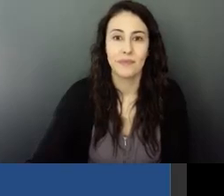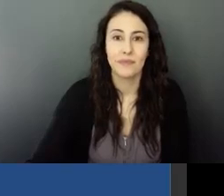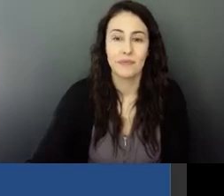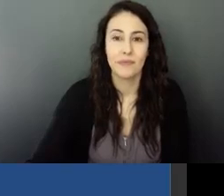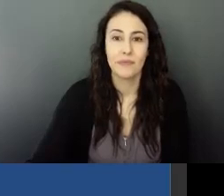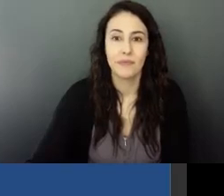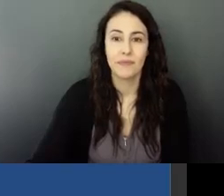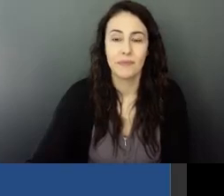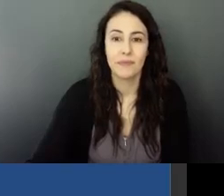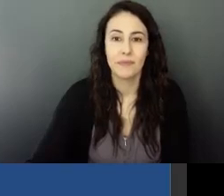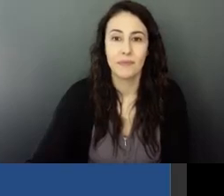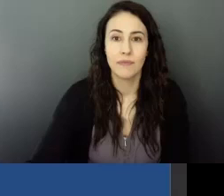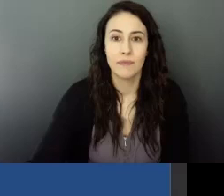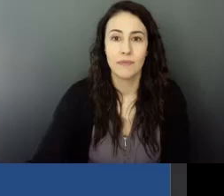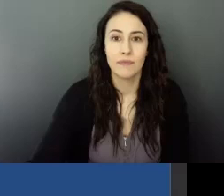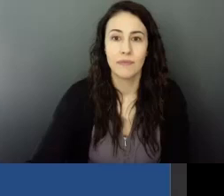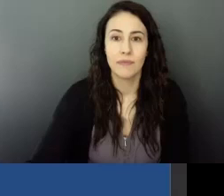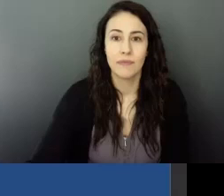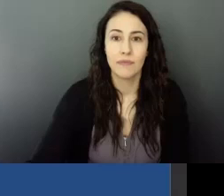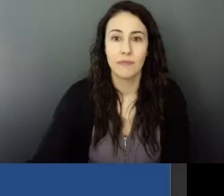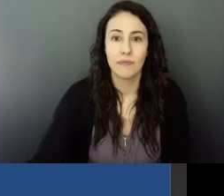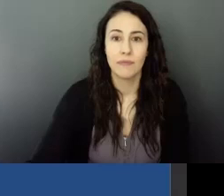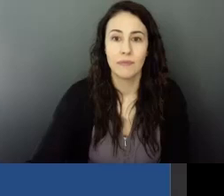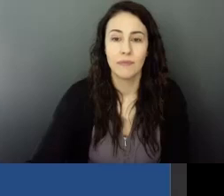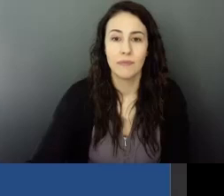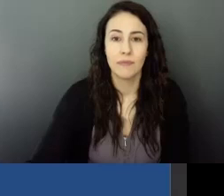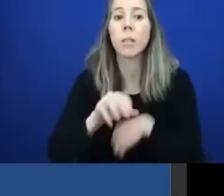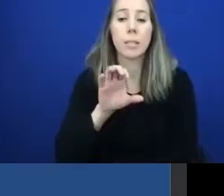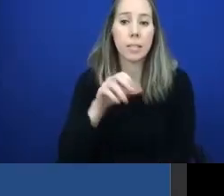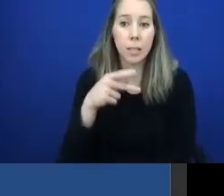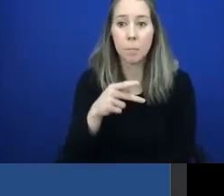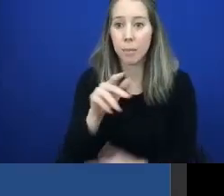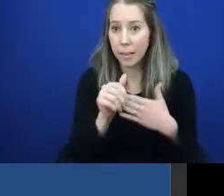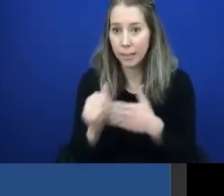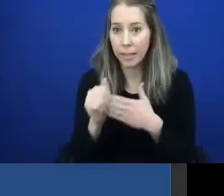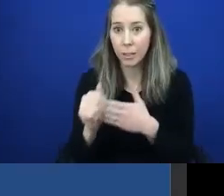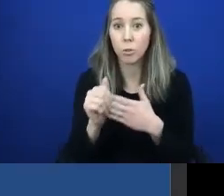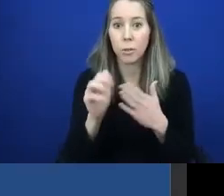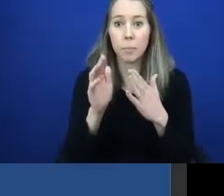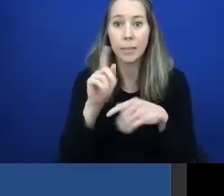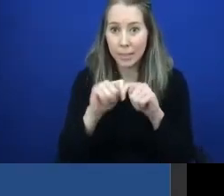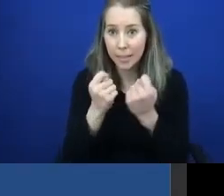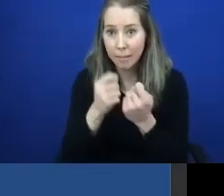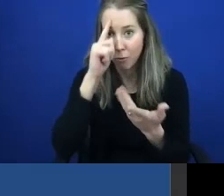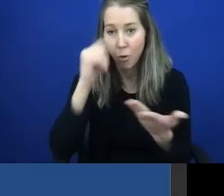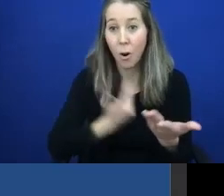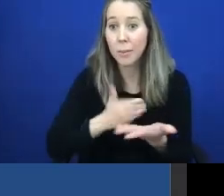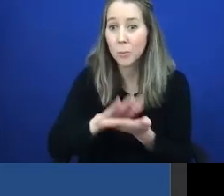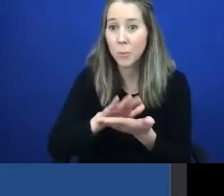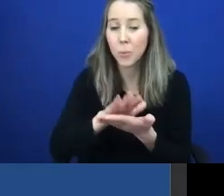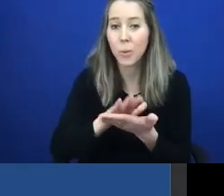represent the faculty on Program Council, the CBE leadership team for our school. And